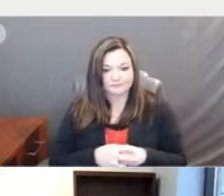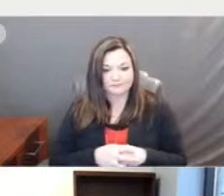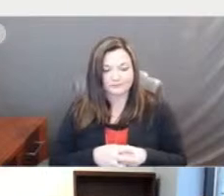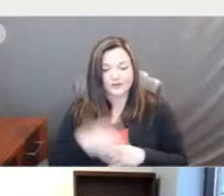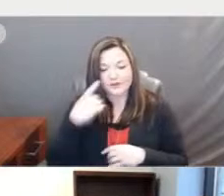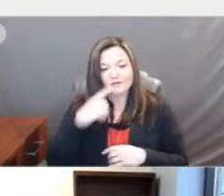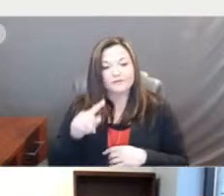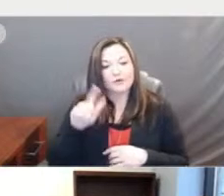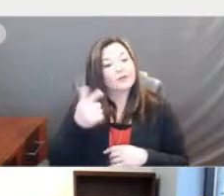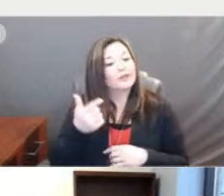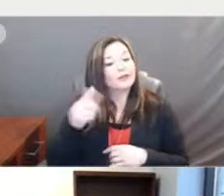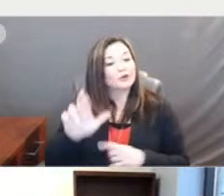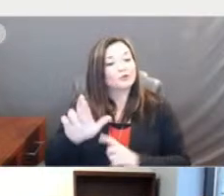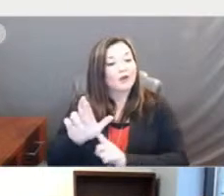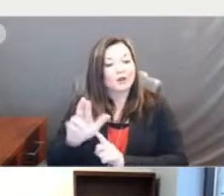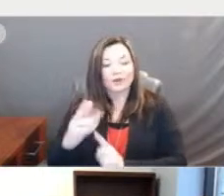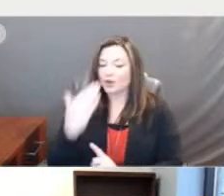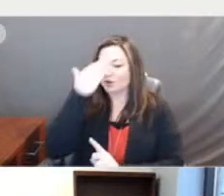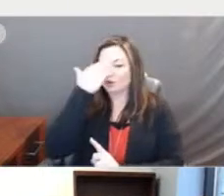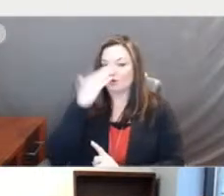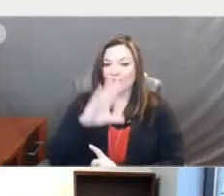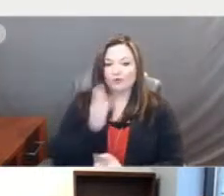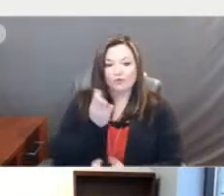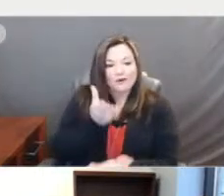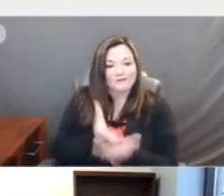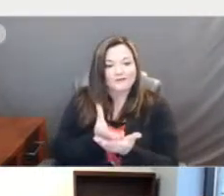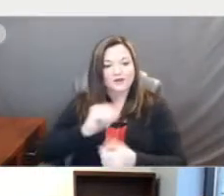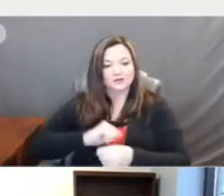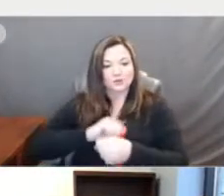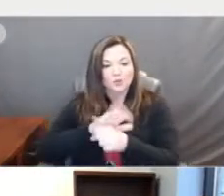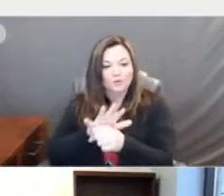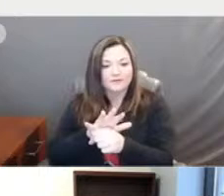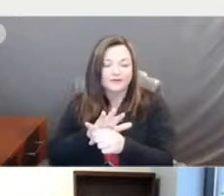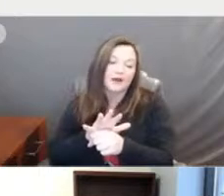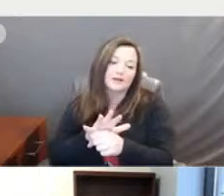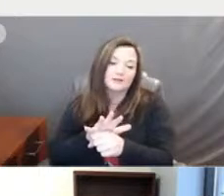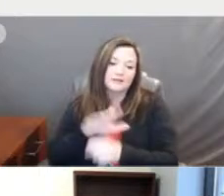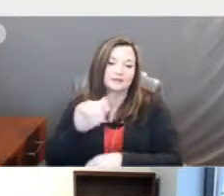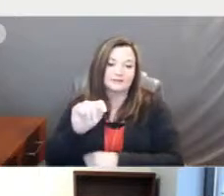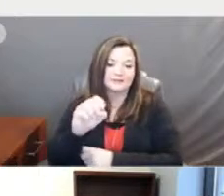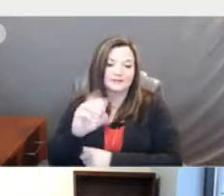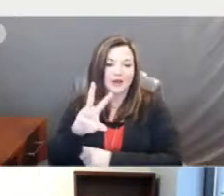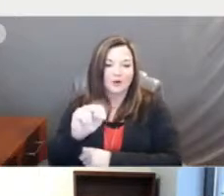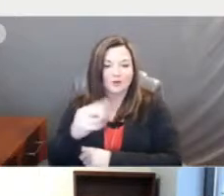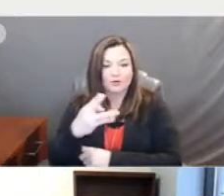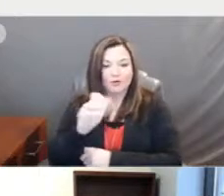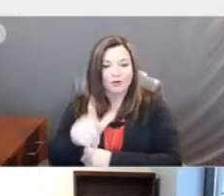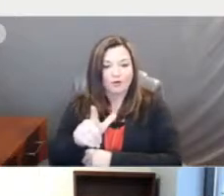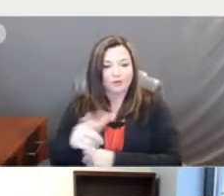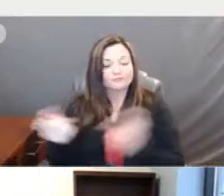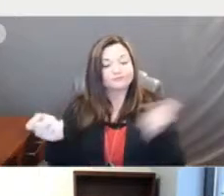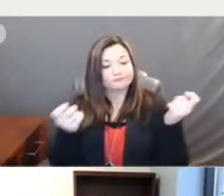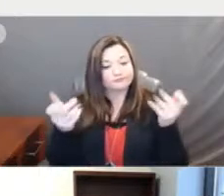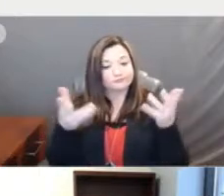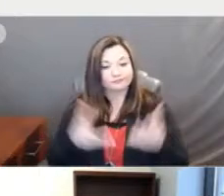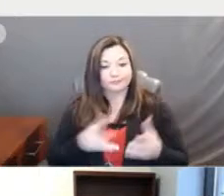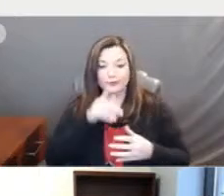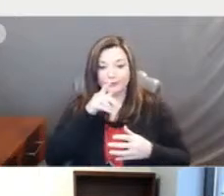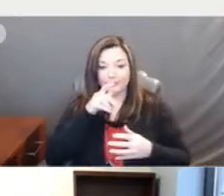Your Facts COVID-19 Town Hall, moderated by the